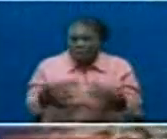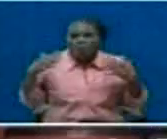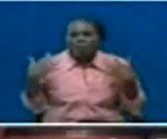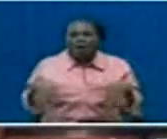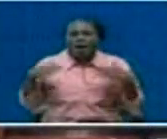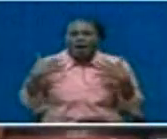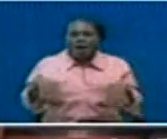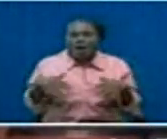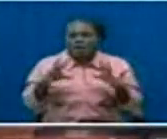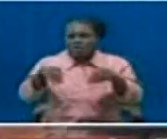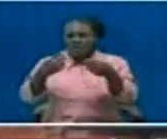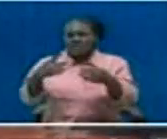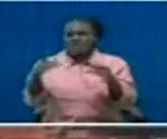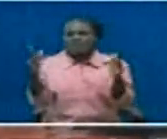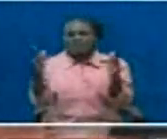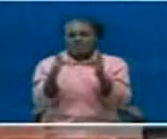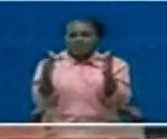Gaifafa. Give him your email.